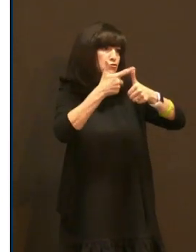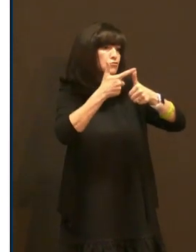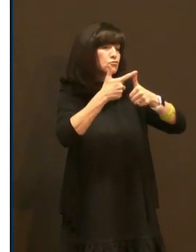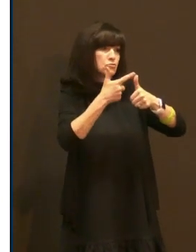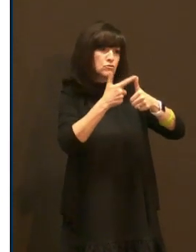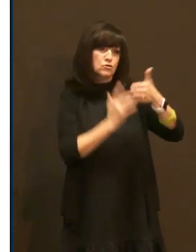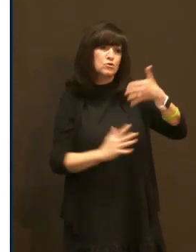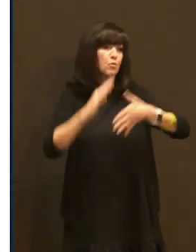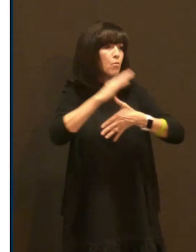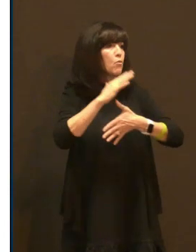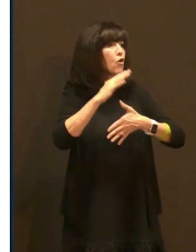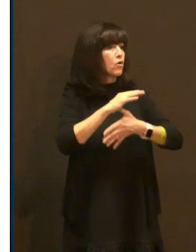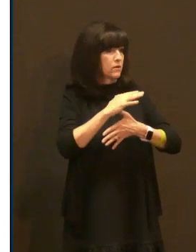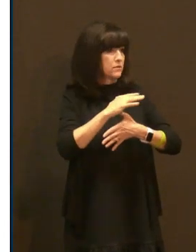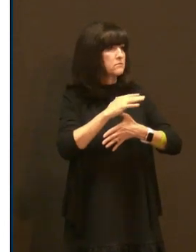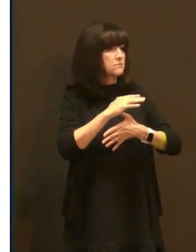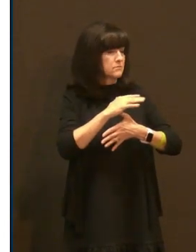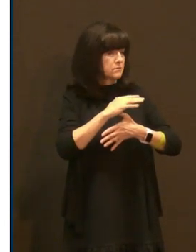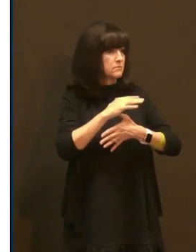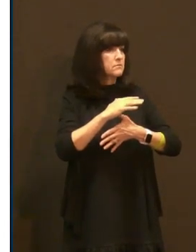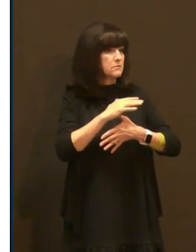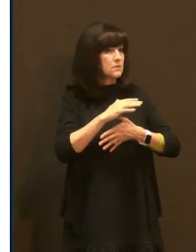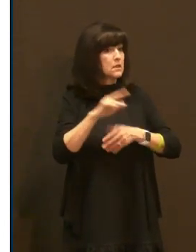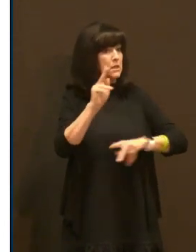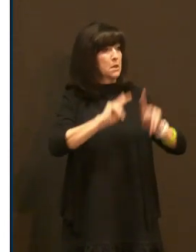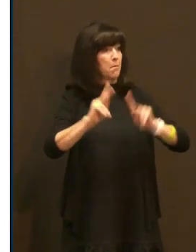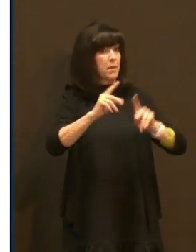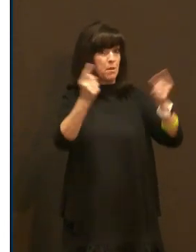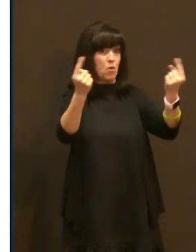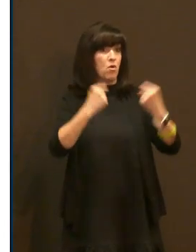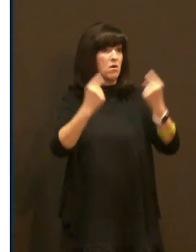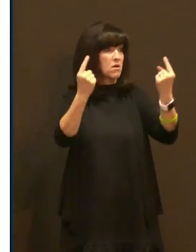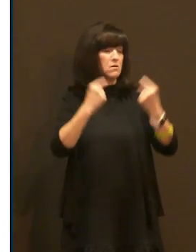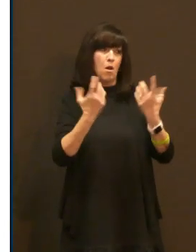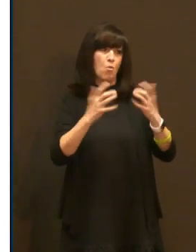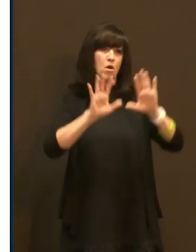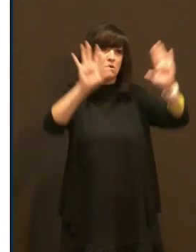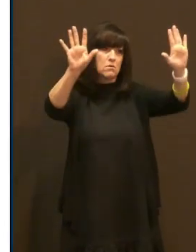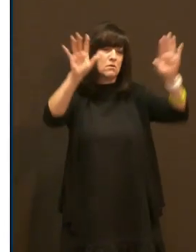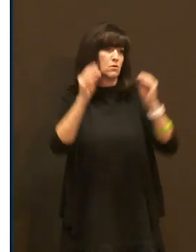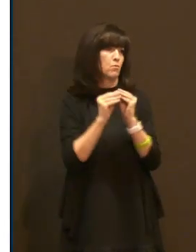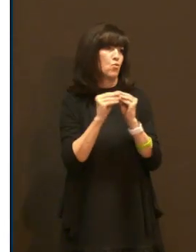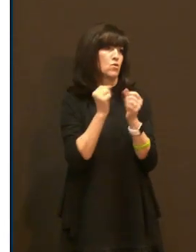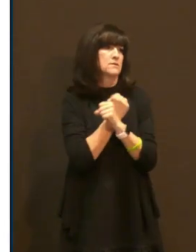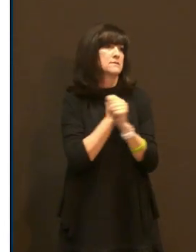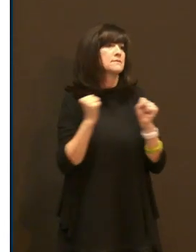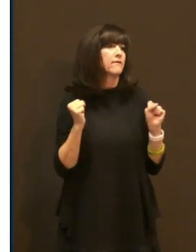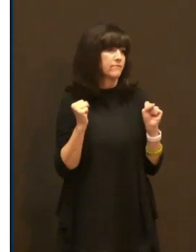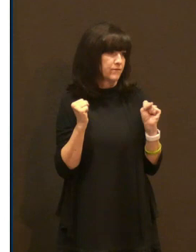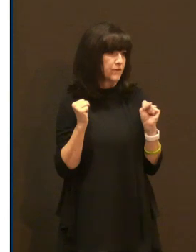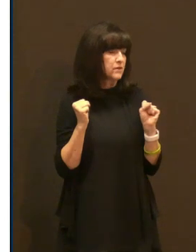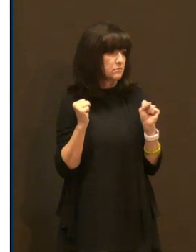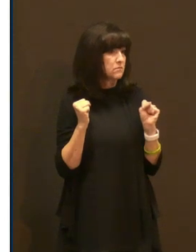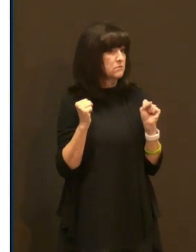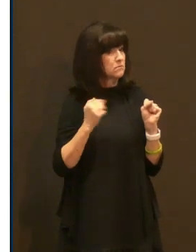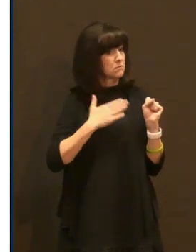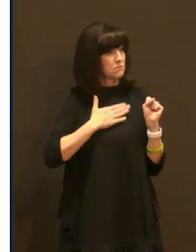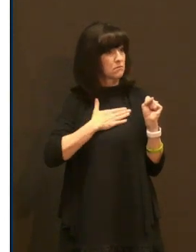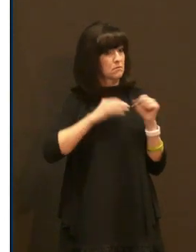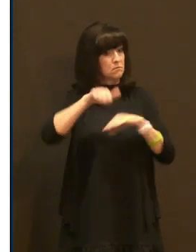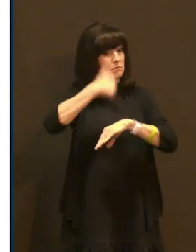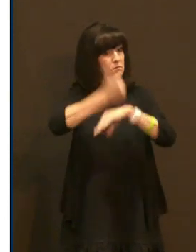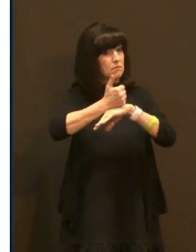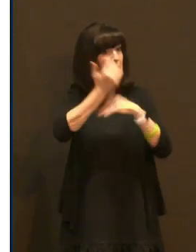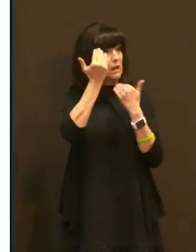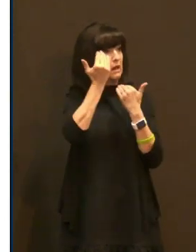their congregants, their worshipers safe. Our limitations had nothing to